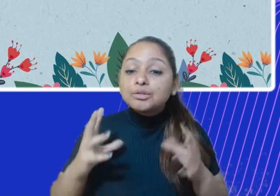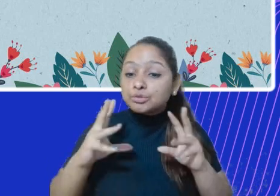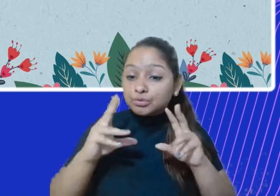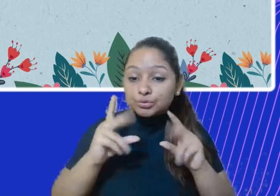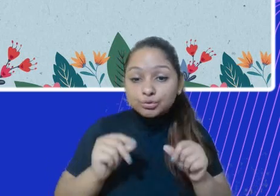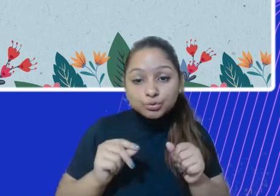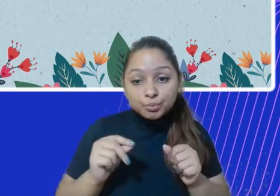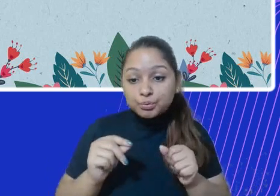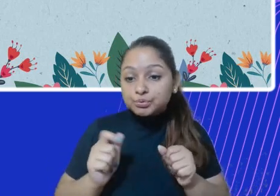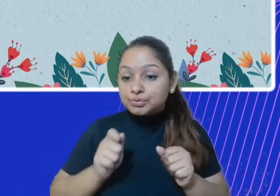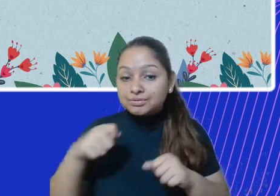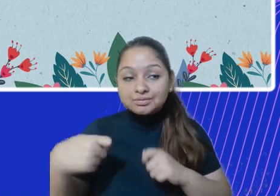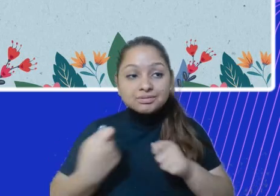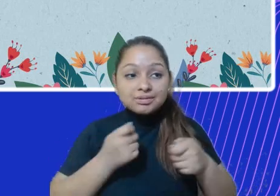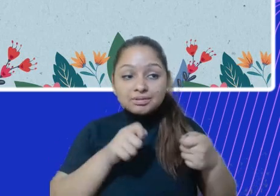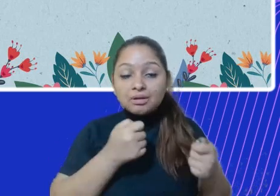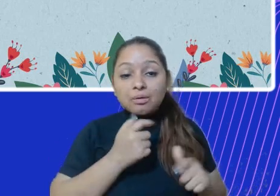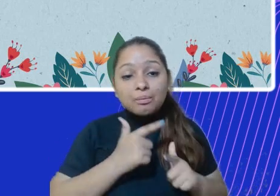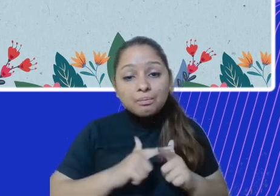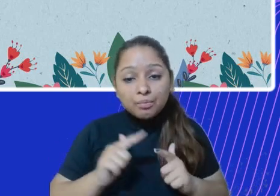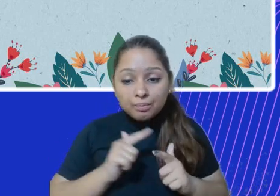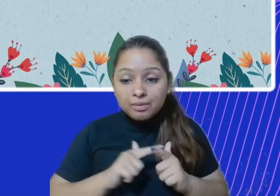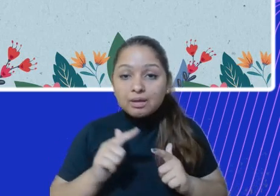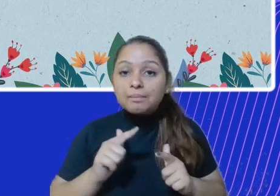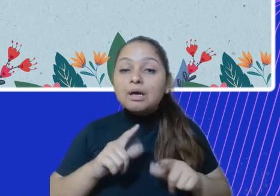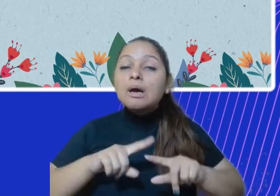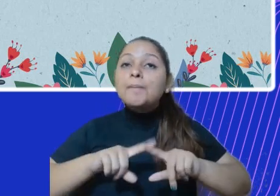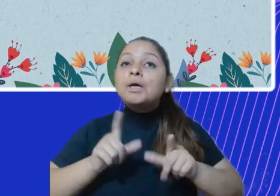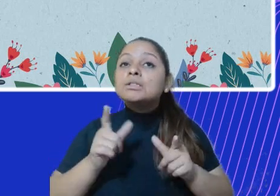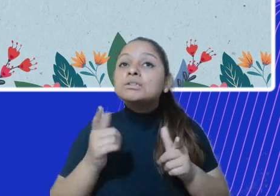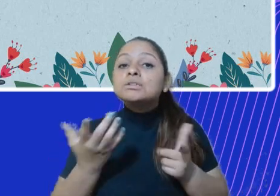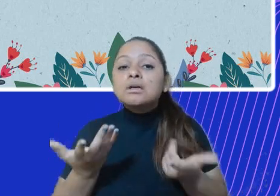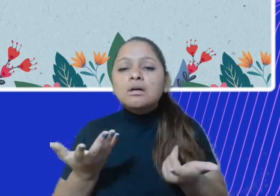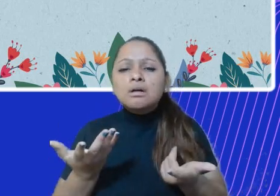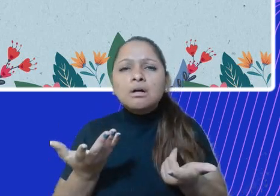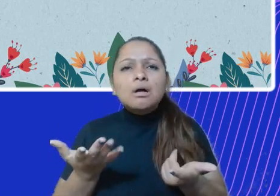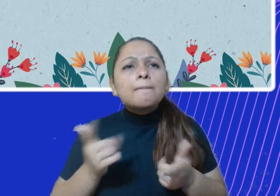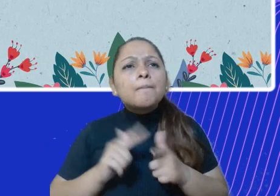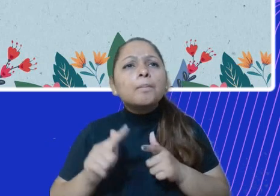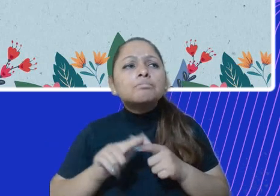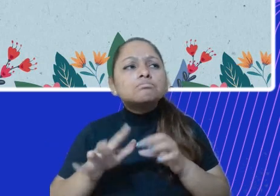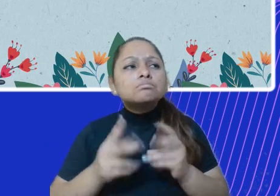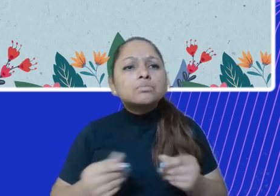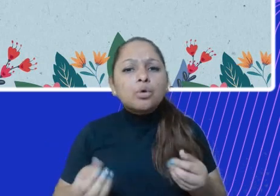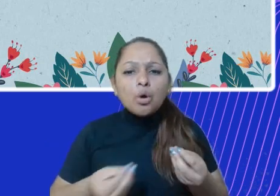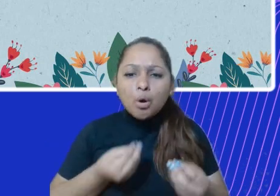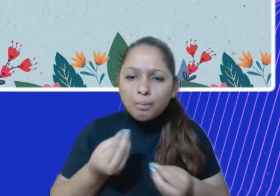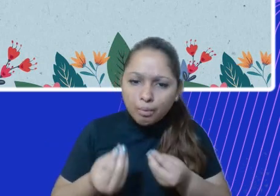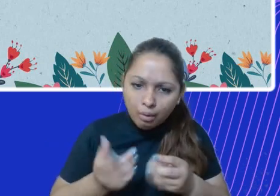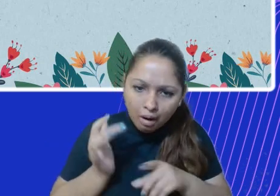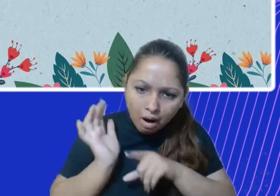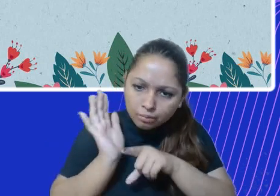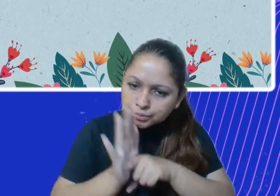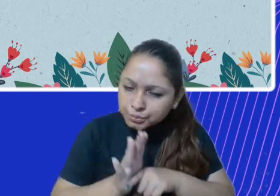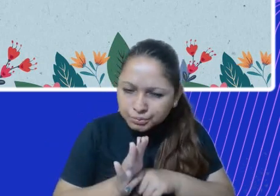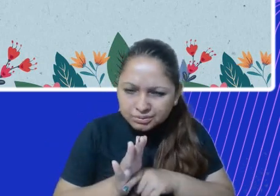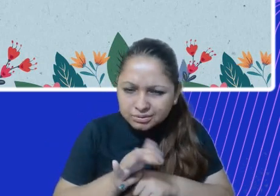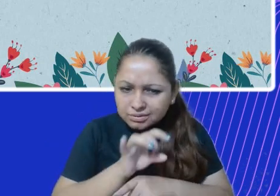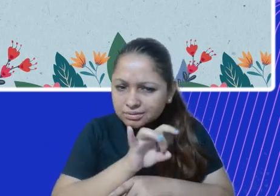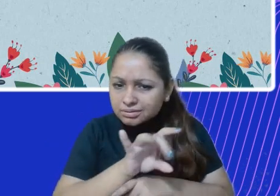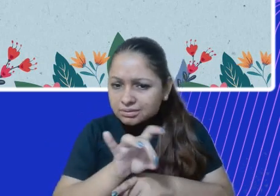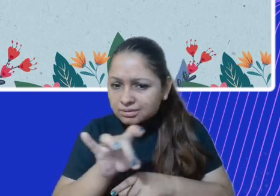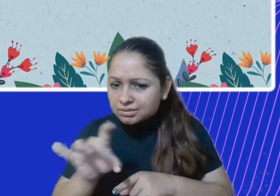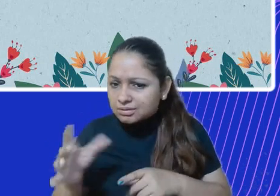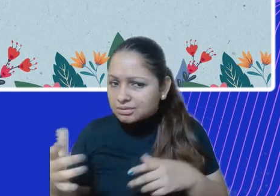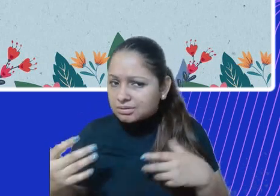a system that needs change. But how can we be a part of the solution too? And from this